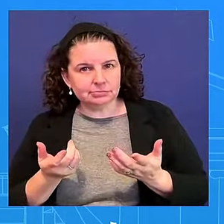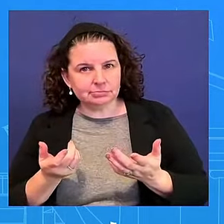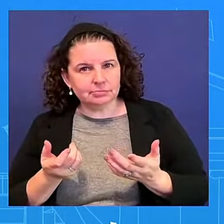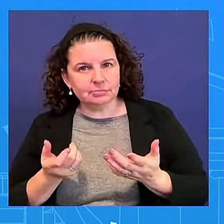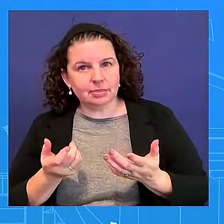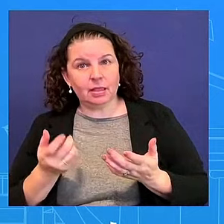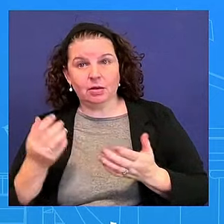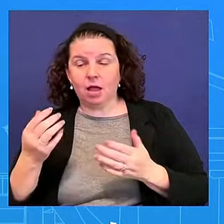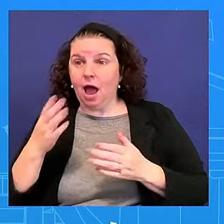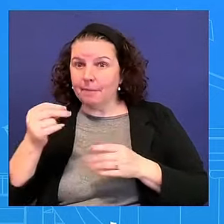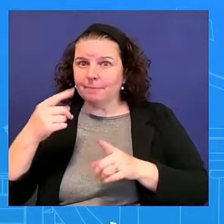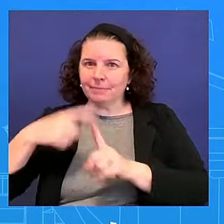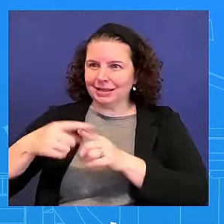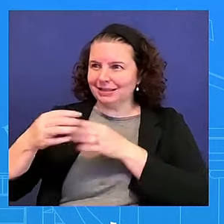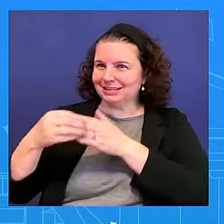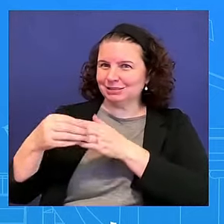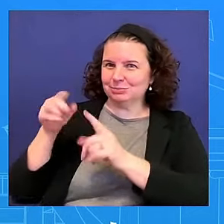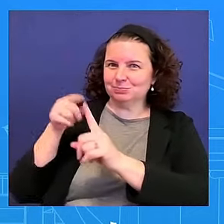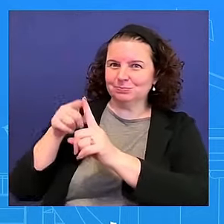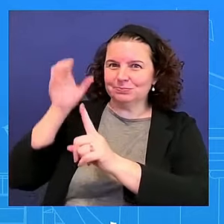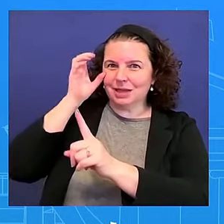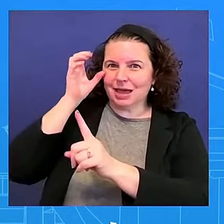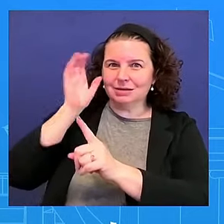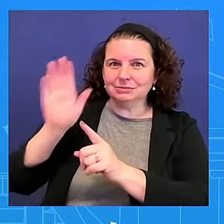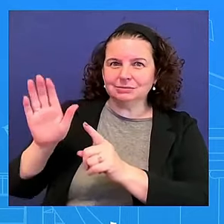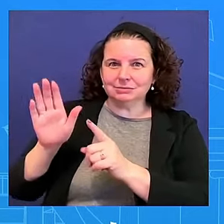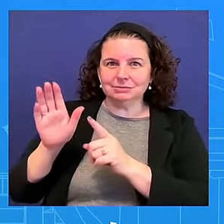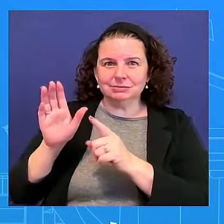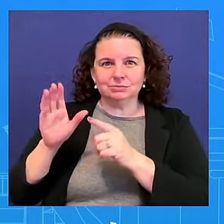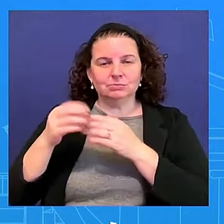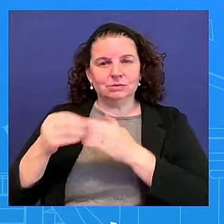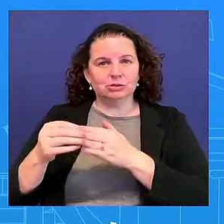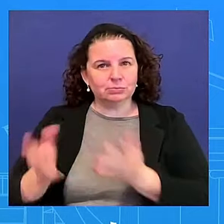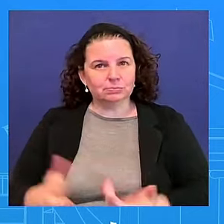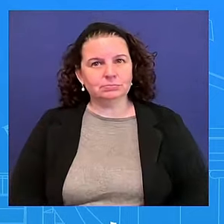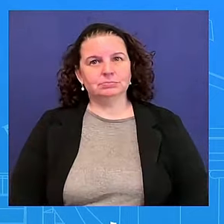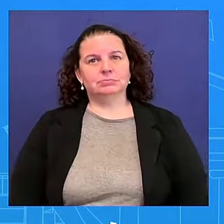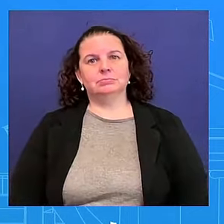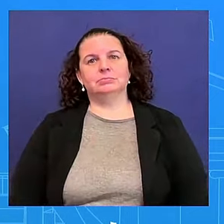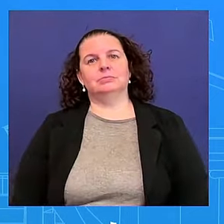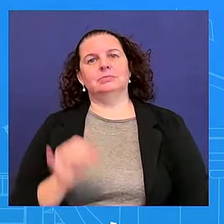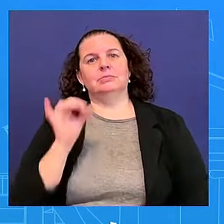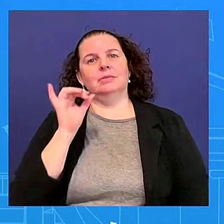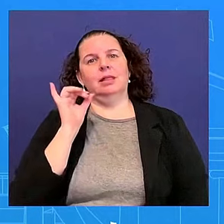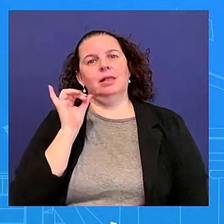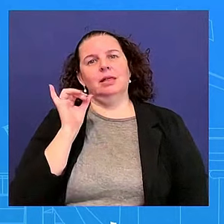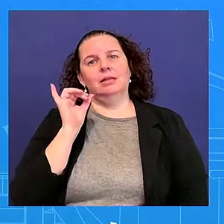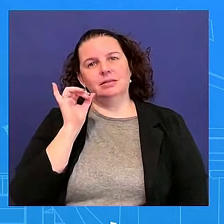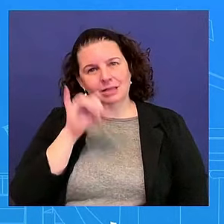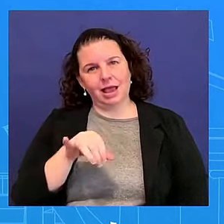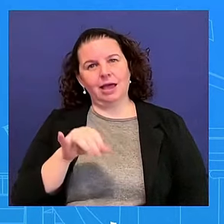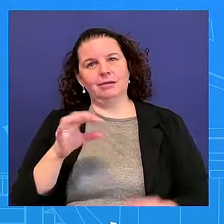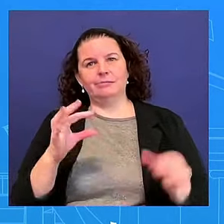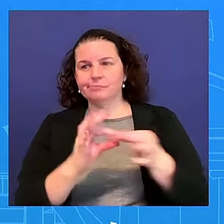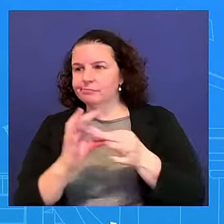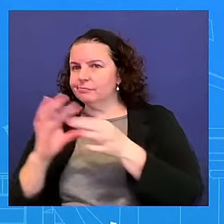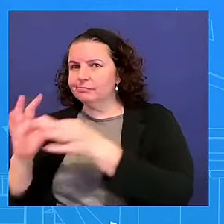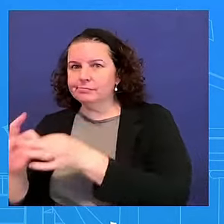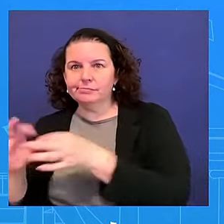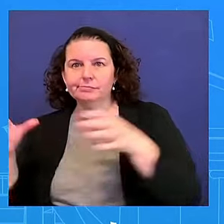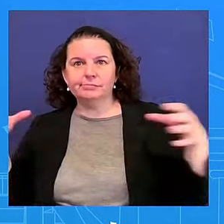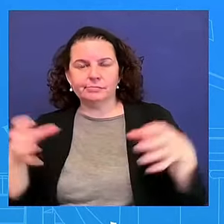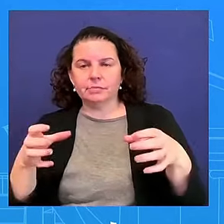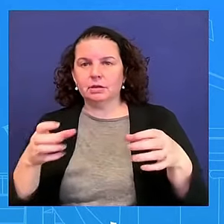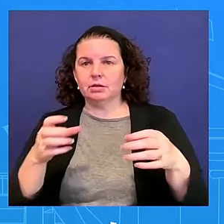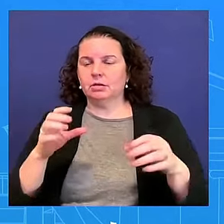a bipartisan infrastructure legislation. There's the CHIPS and Science Act. There's the PACT Act for our veterans. I mean, there are things that